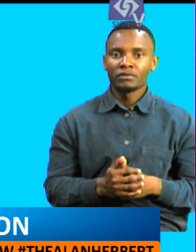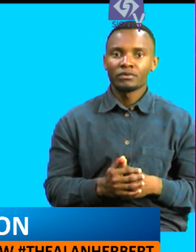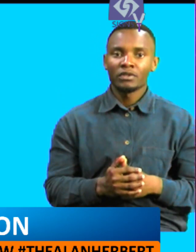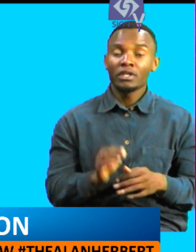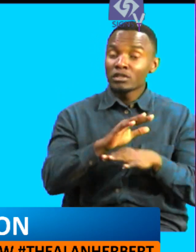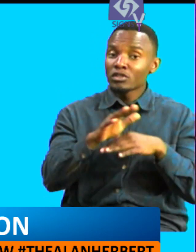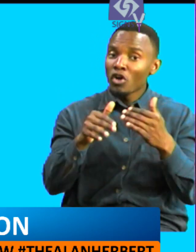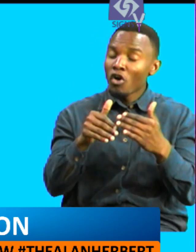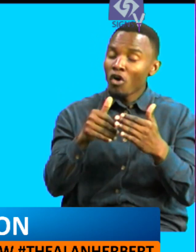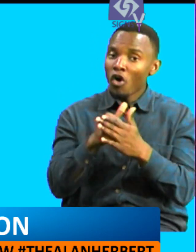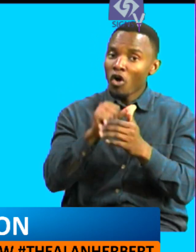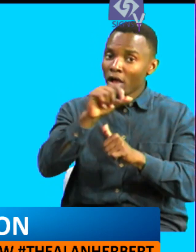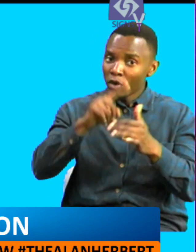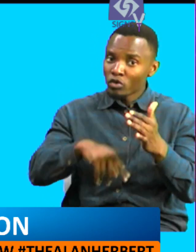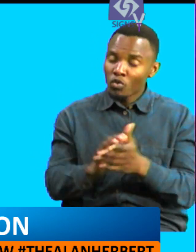a question of